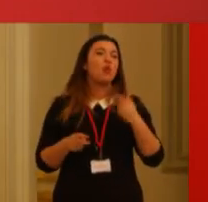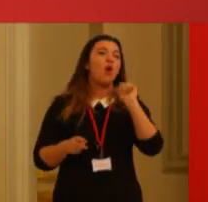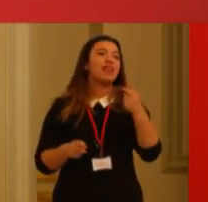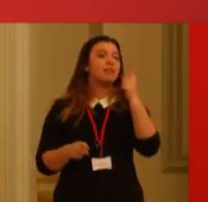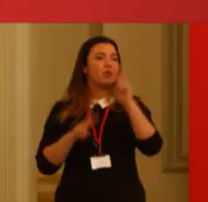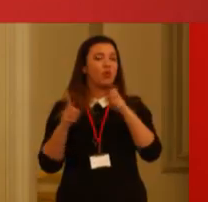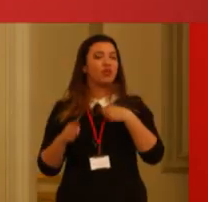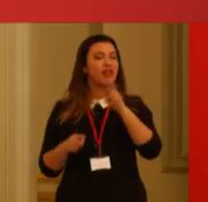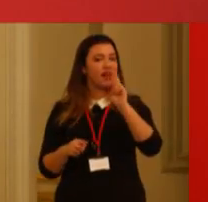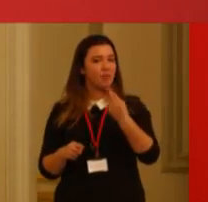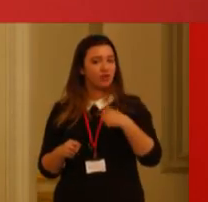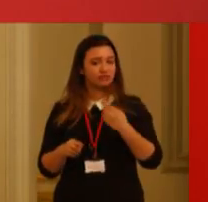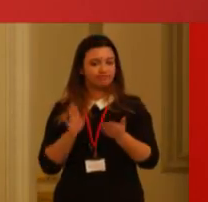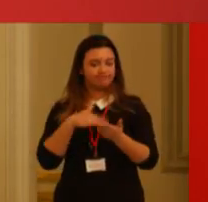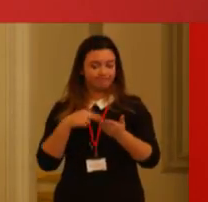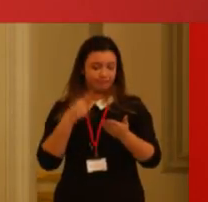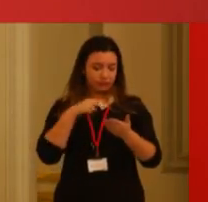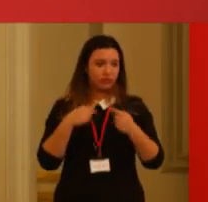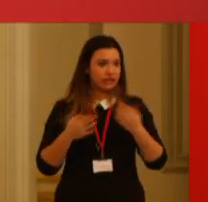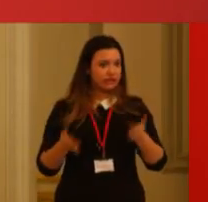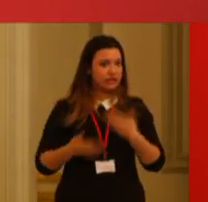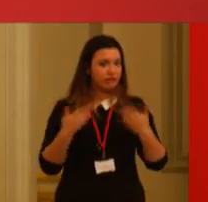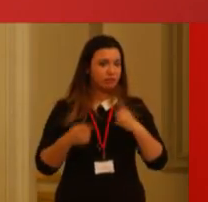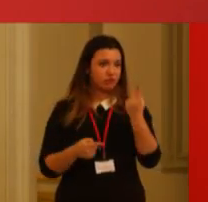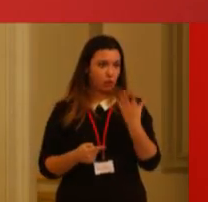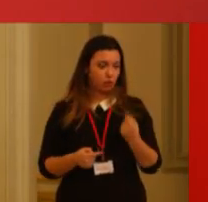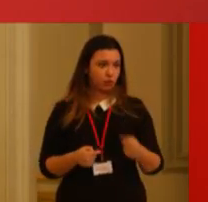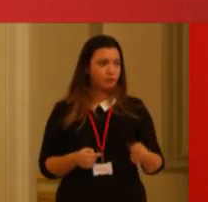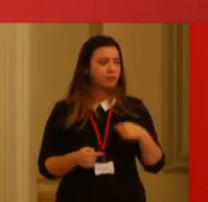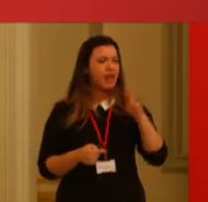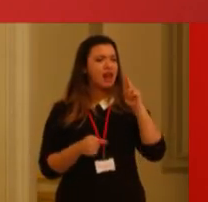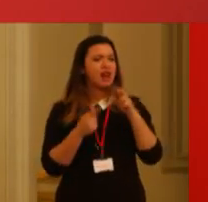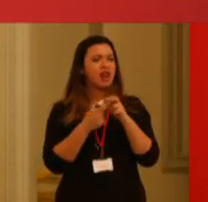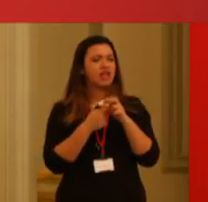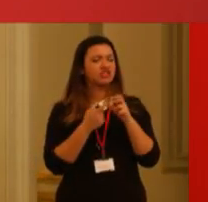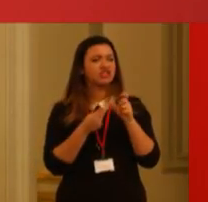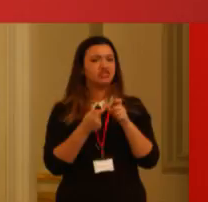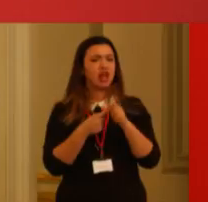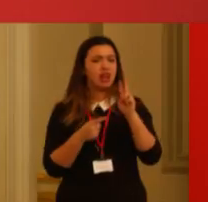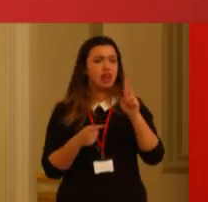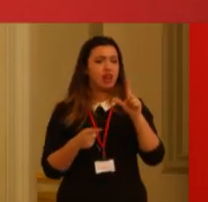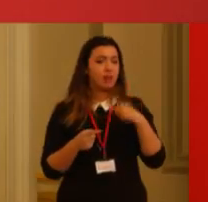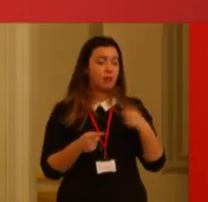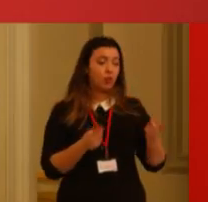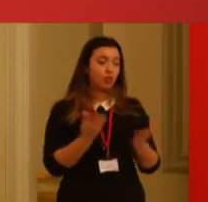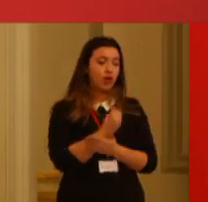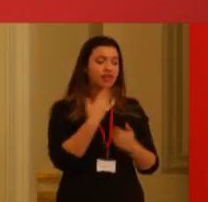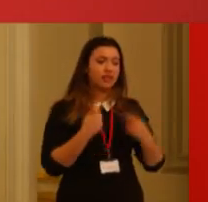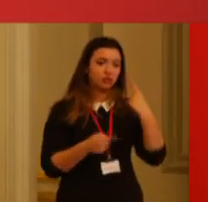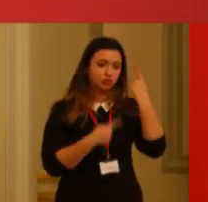much. But one of the bits that do excite me and that does motivate me is the fact that, like, when we set up